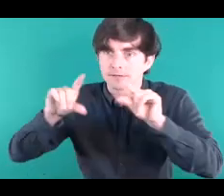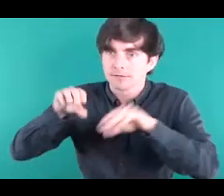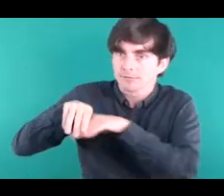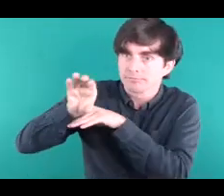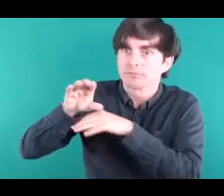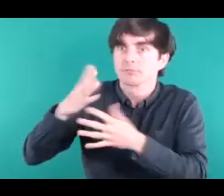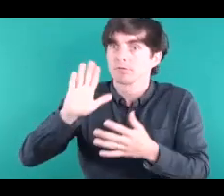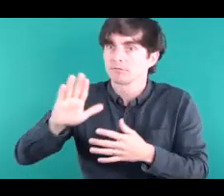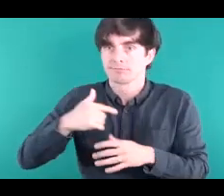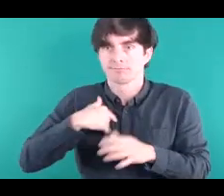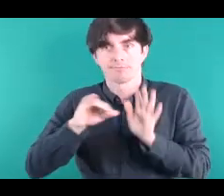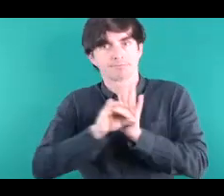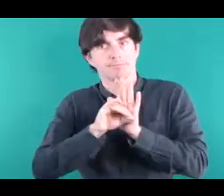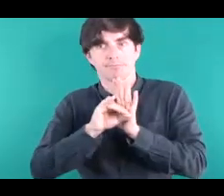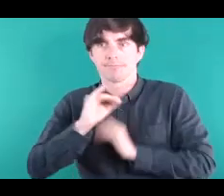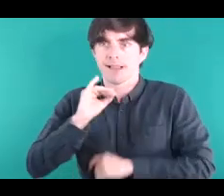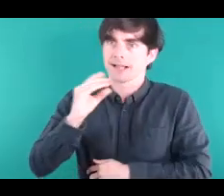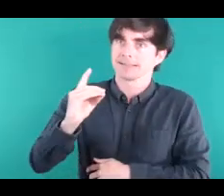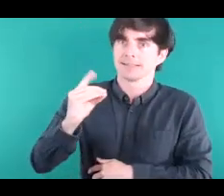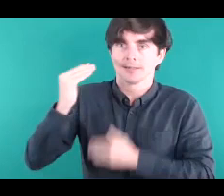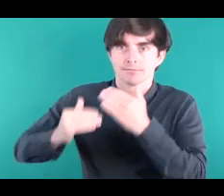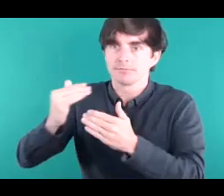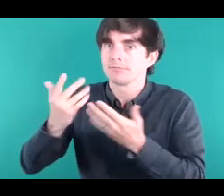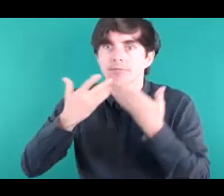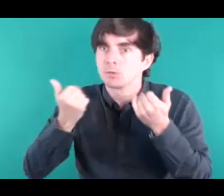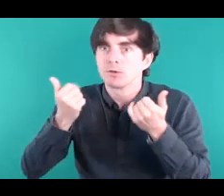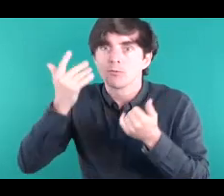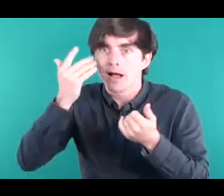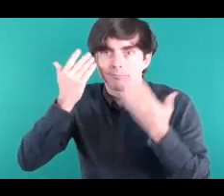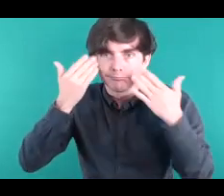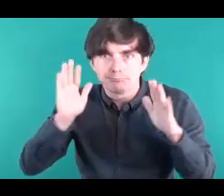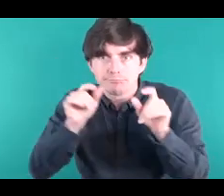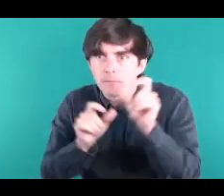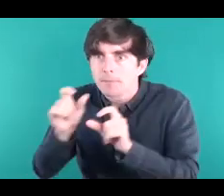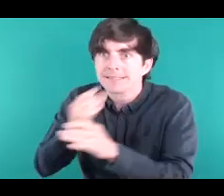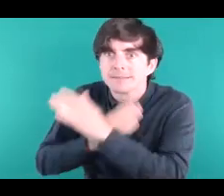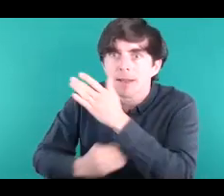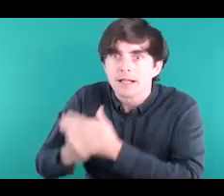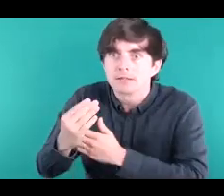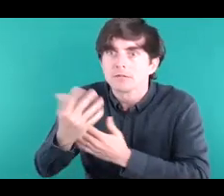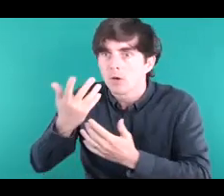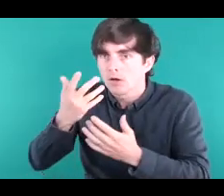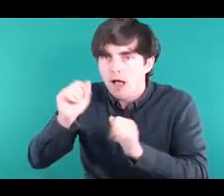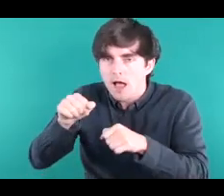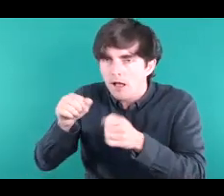and strengthen collectively financed, comprehensive, inclusive, and permanent social protection systems.